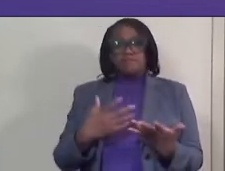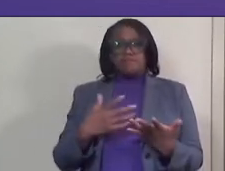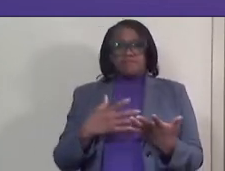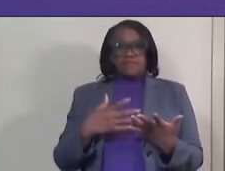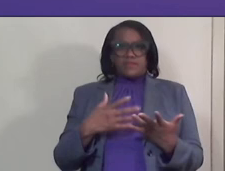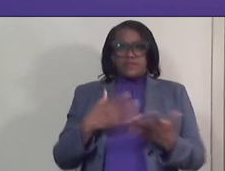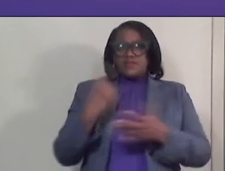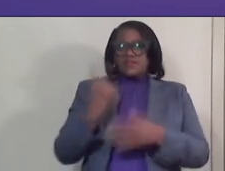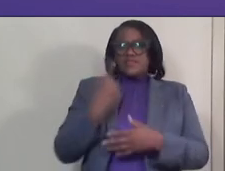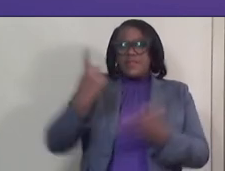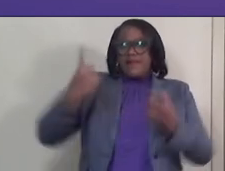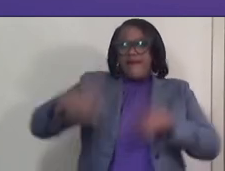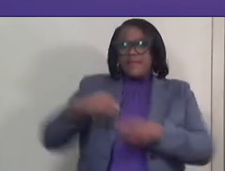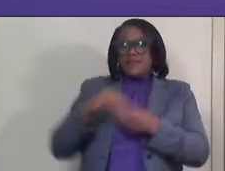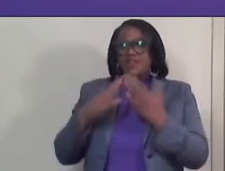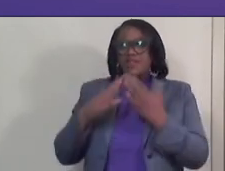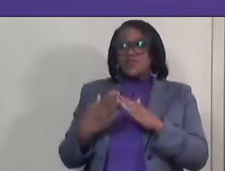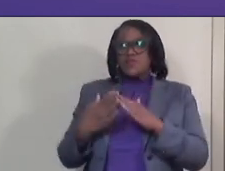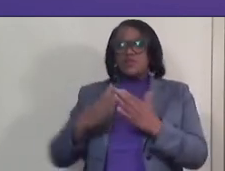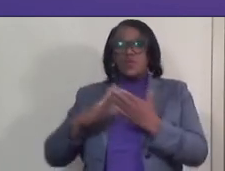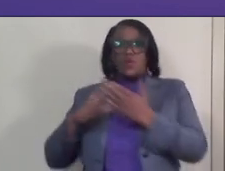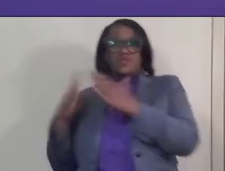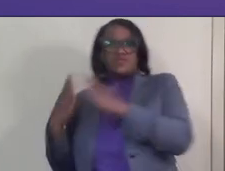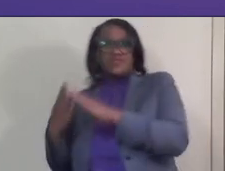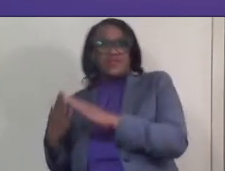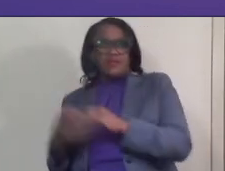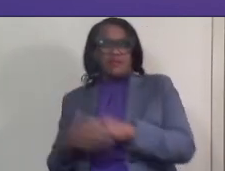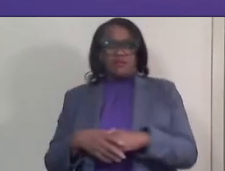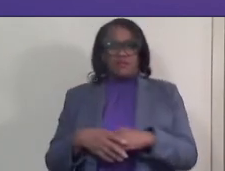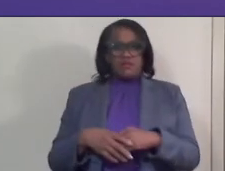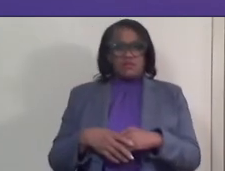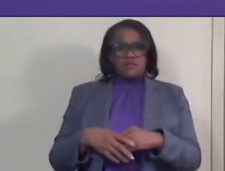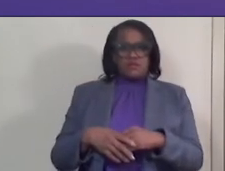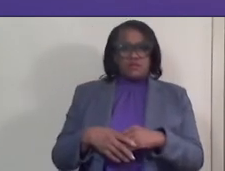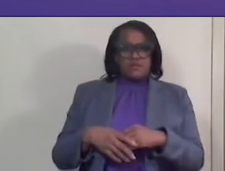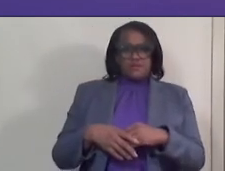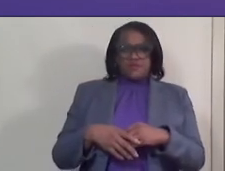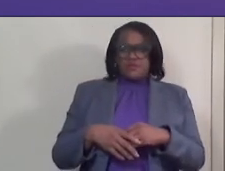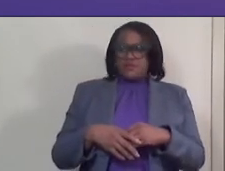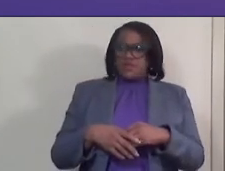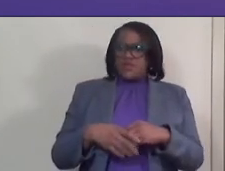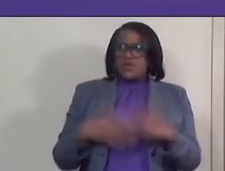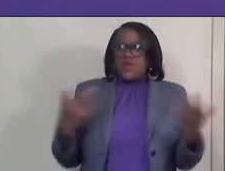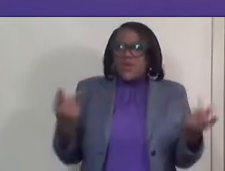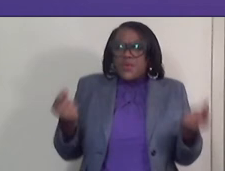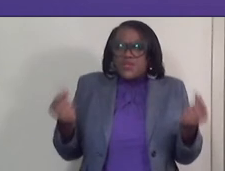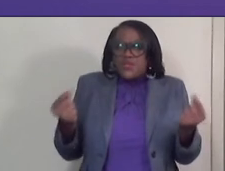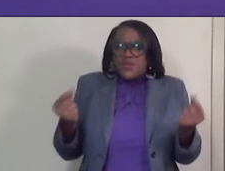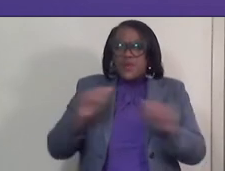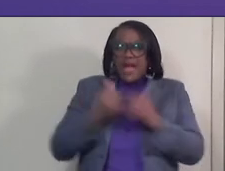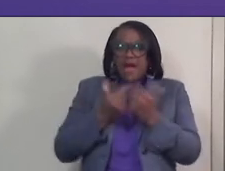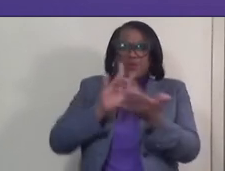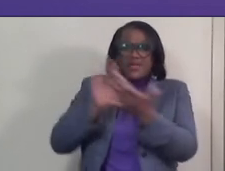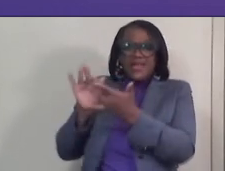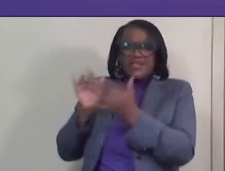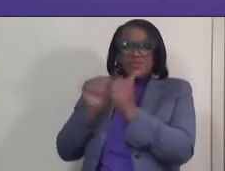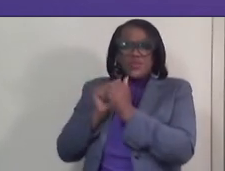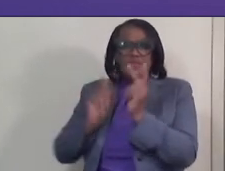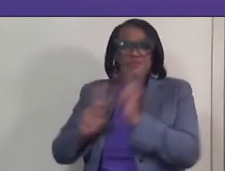perhaps in the city, what strategies would you recommend to reach out to them, to connect to people, to be able to hear their stories?